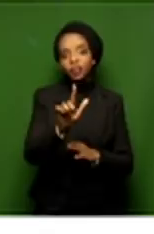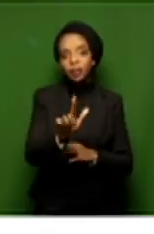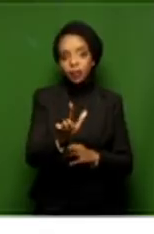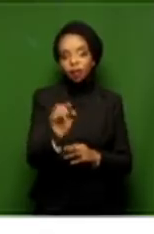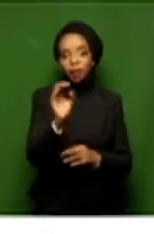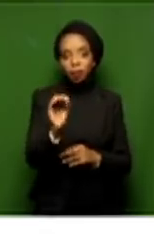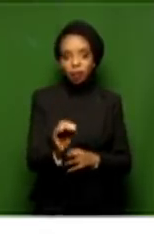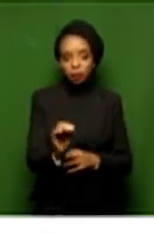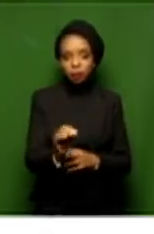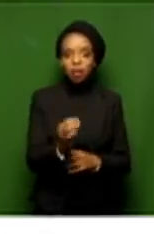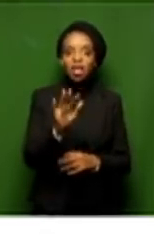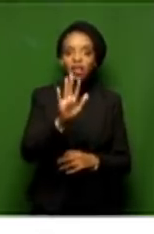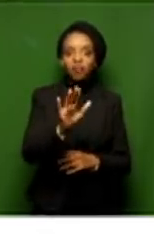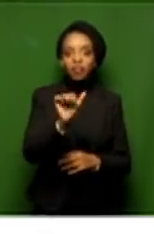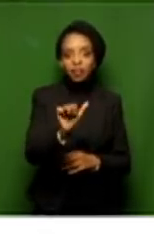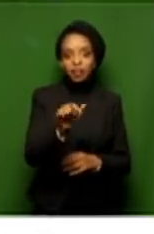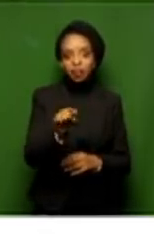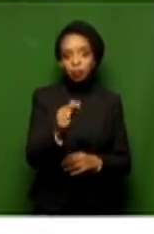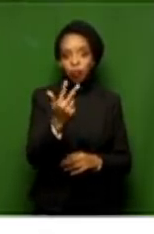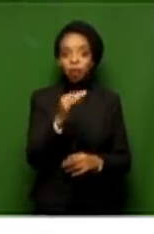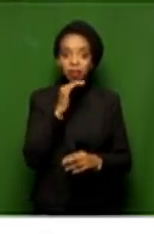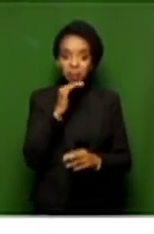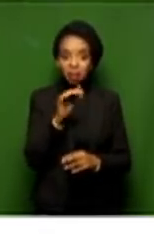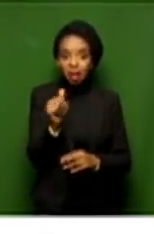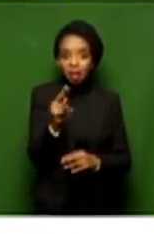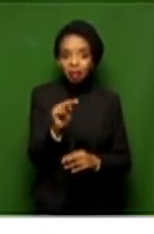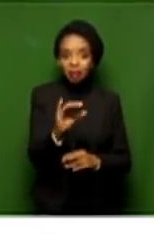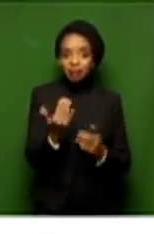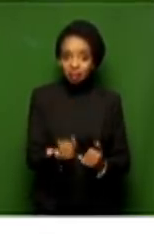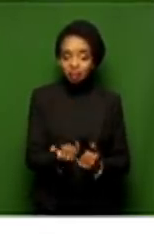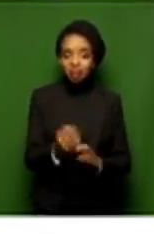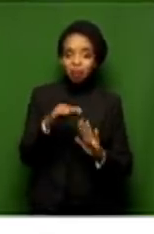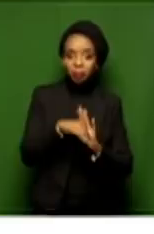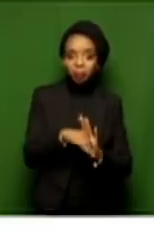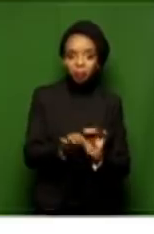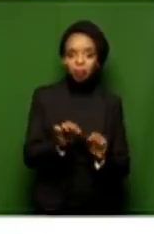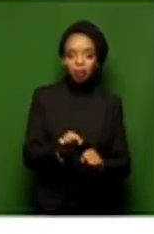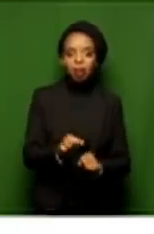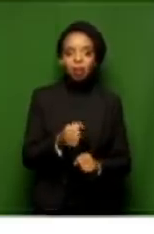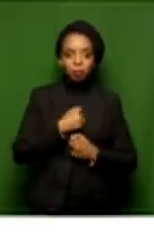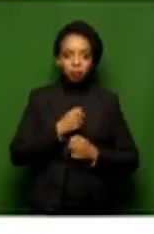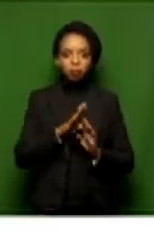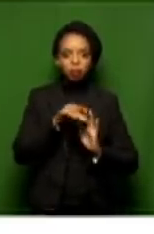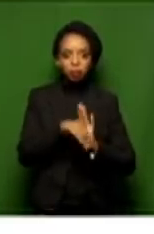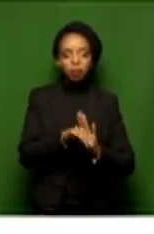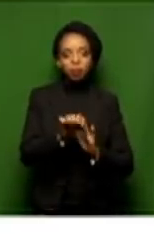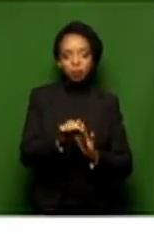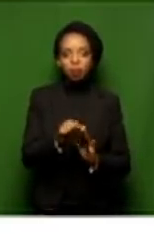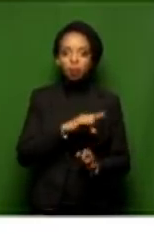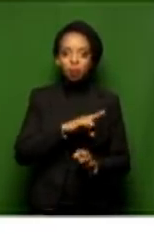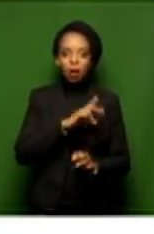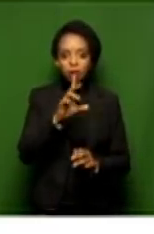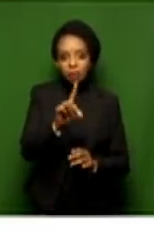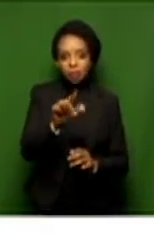so 56.8. So there's a drop there. The It's DA, a slight drop. as you said, they seem to be holding